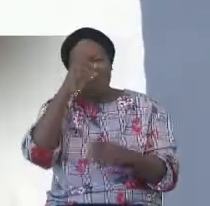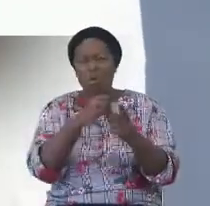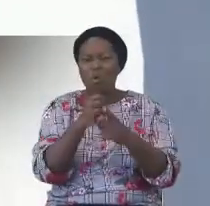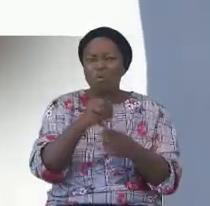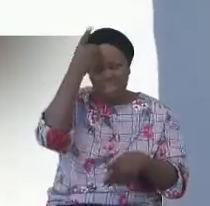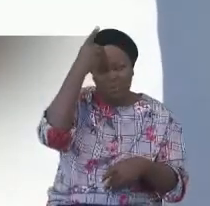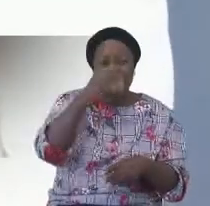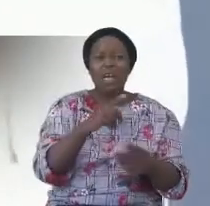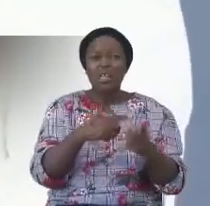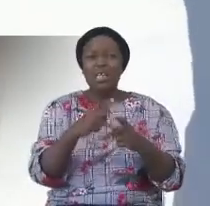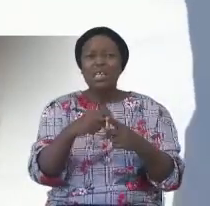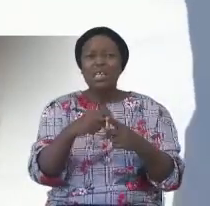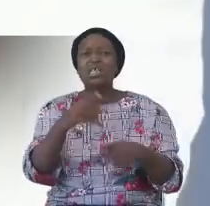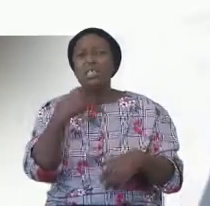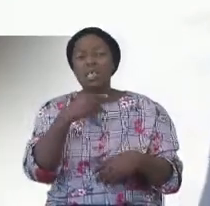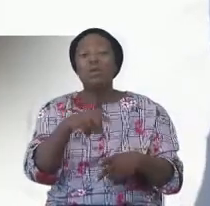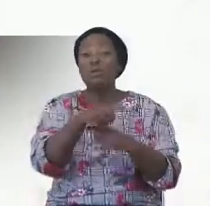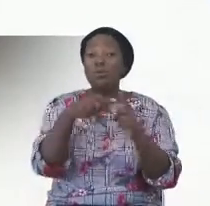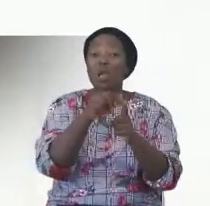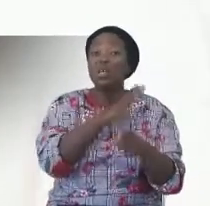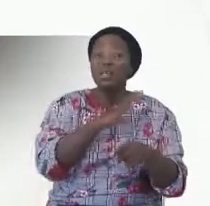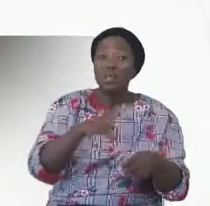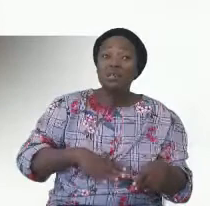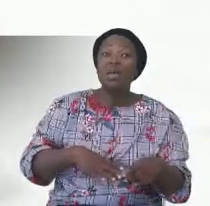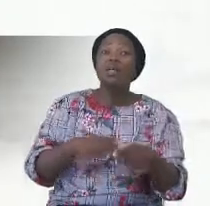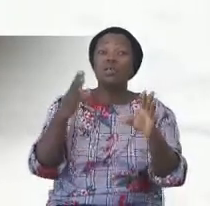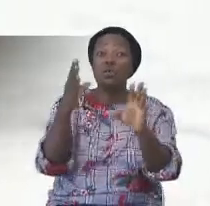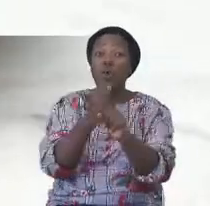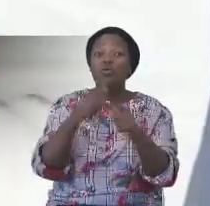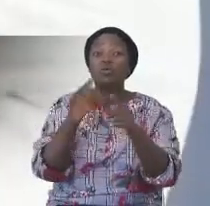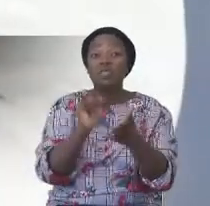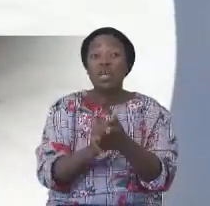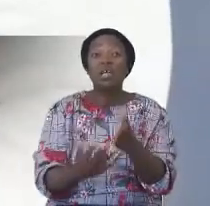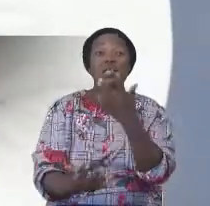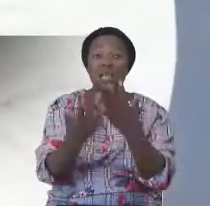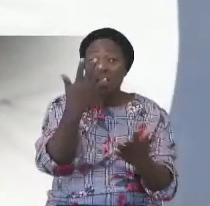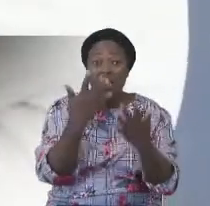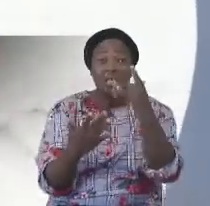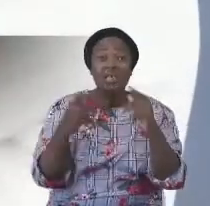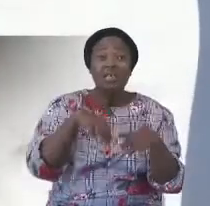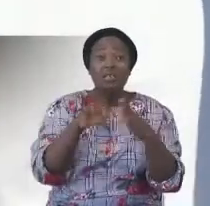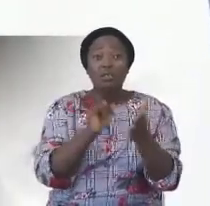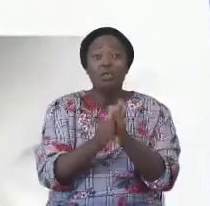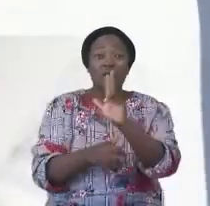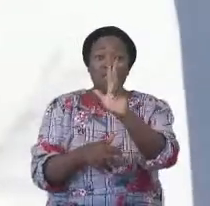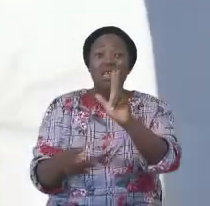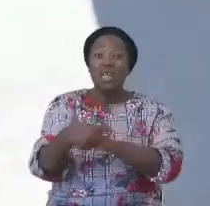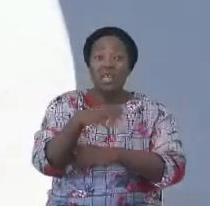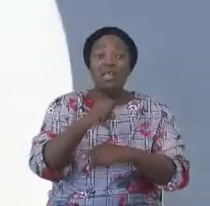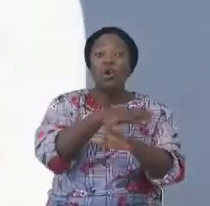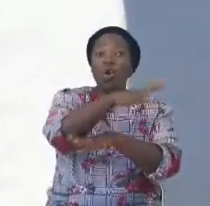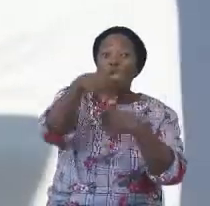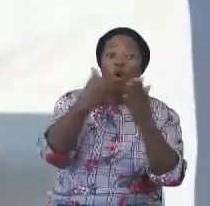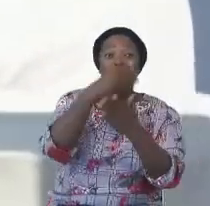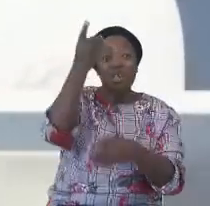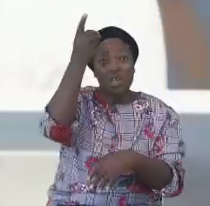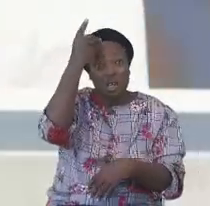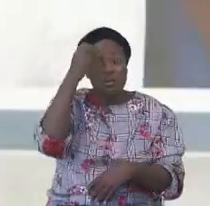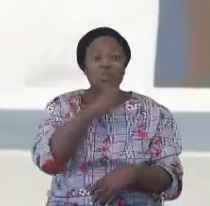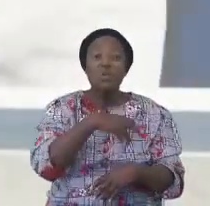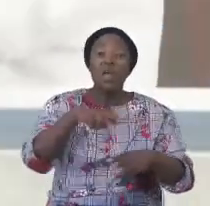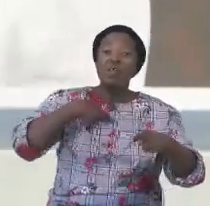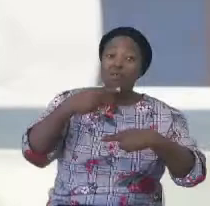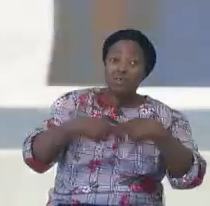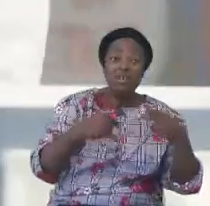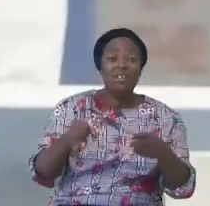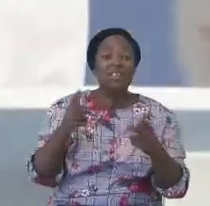didn't struggle with Satan and struggle with those demons. And they say, when Christ got to that hell,